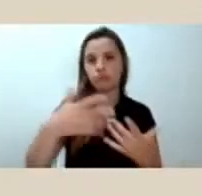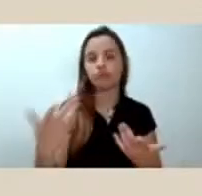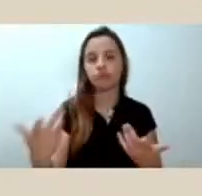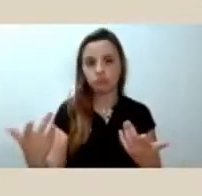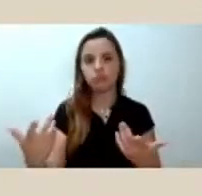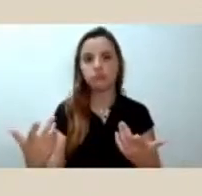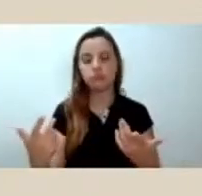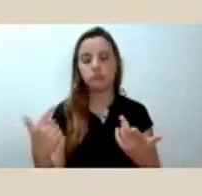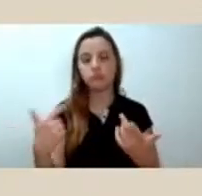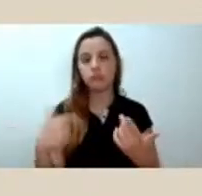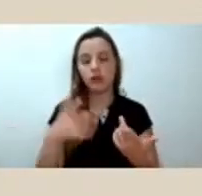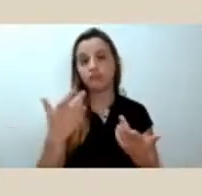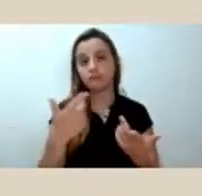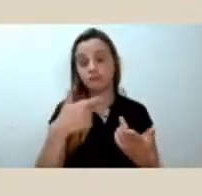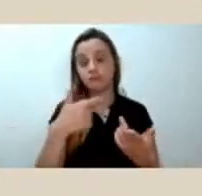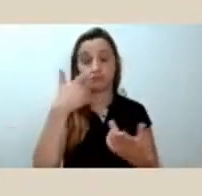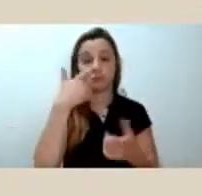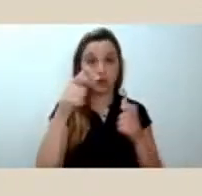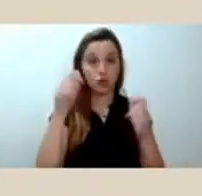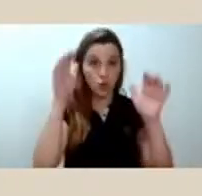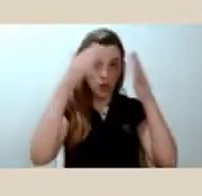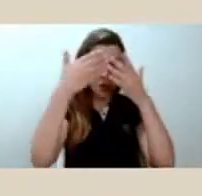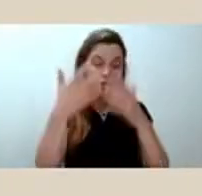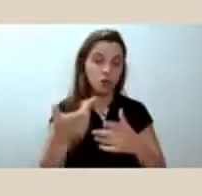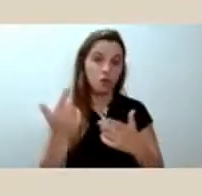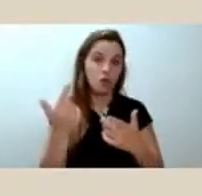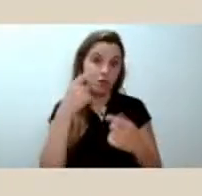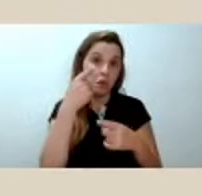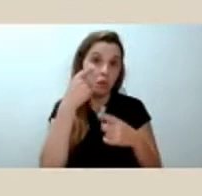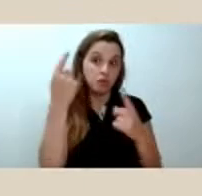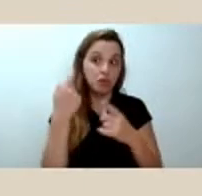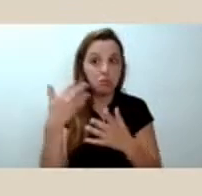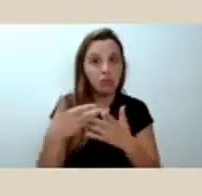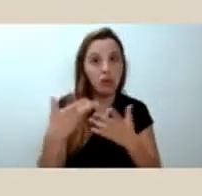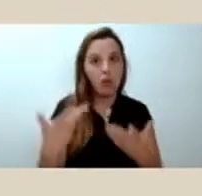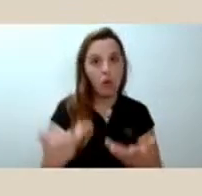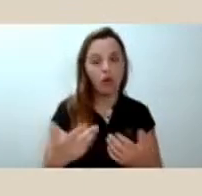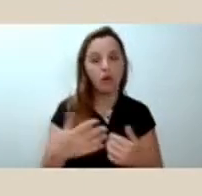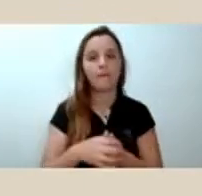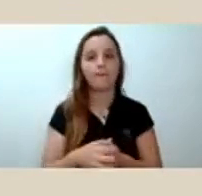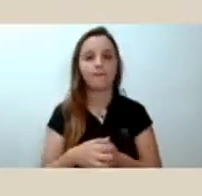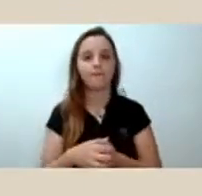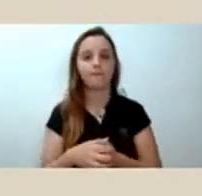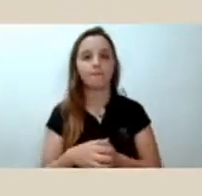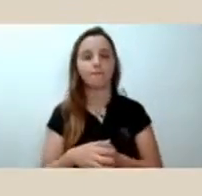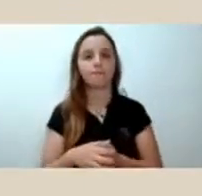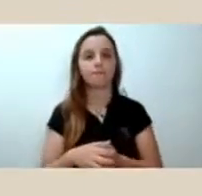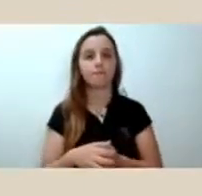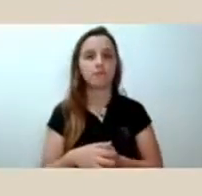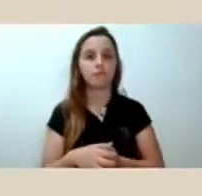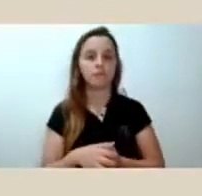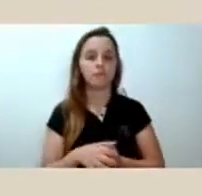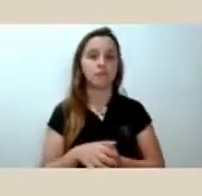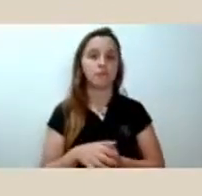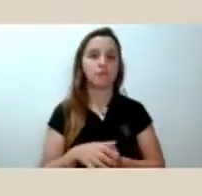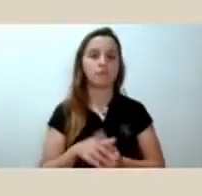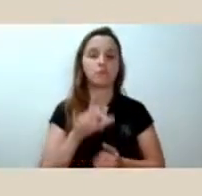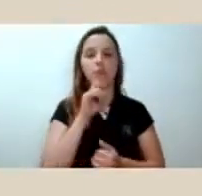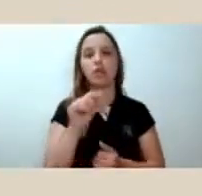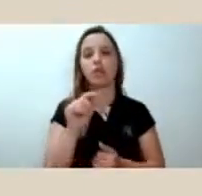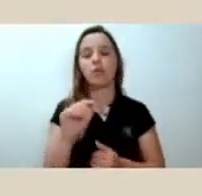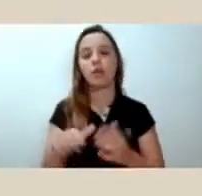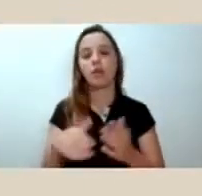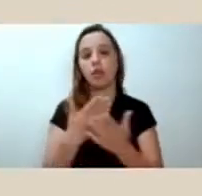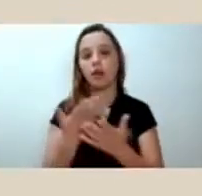that direction. On the other hand, on the autism spectrum, you also have rigidity, which can lead to sort of an intensification